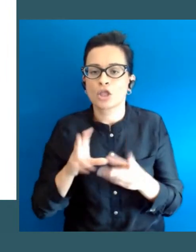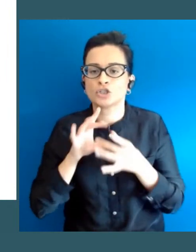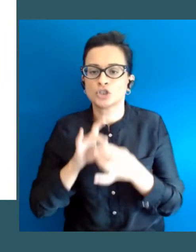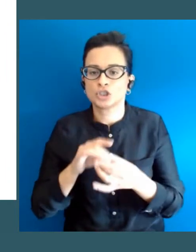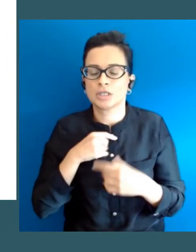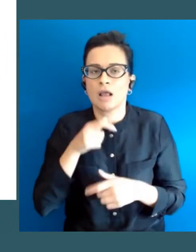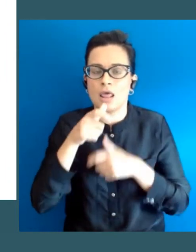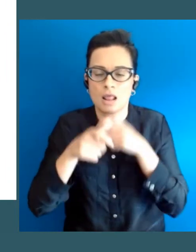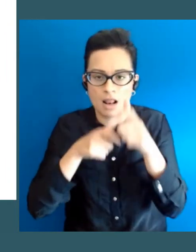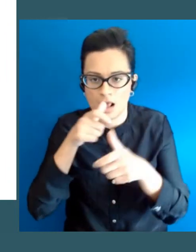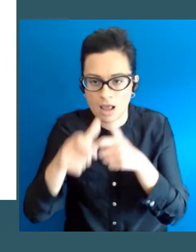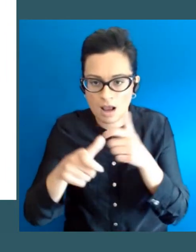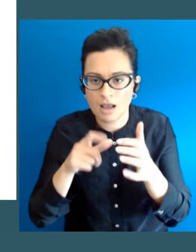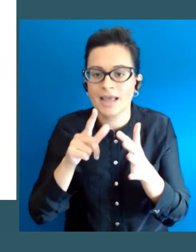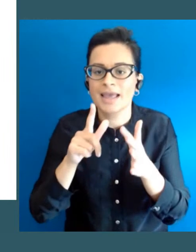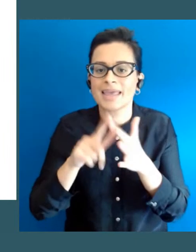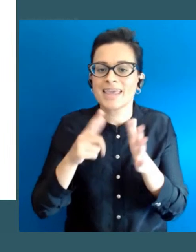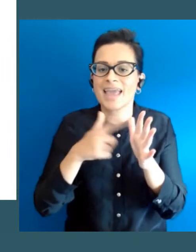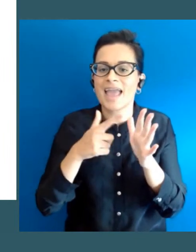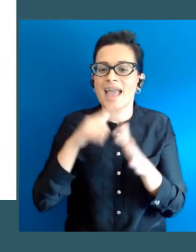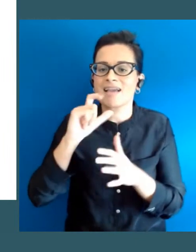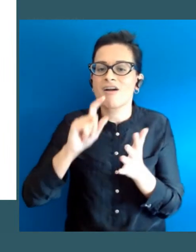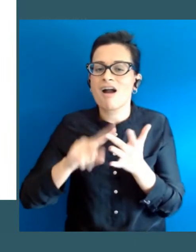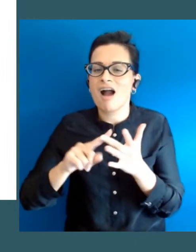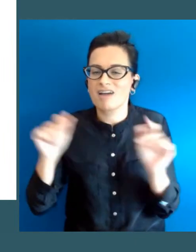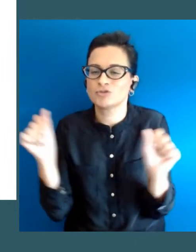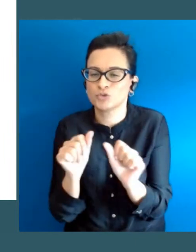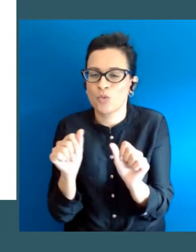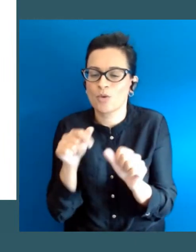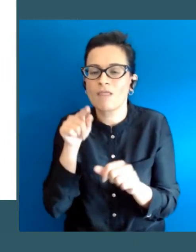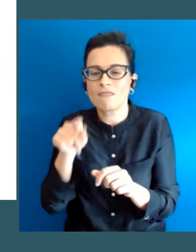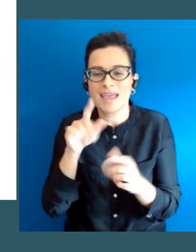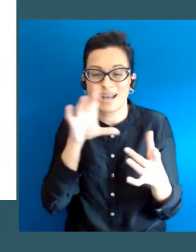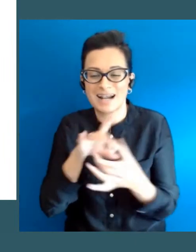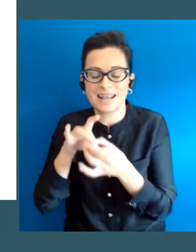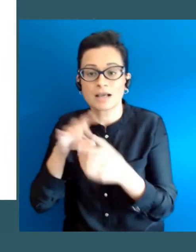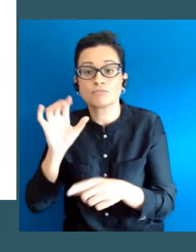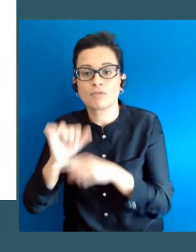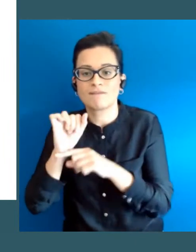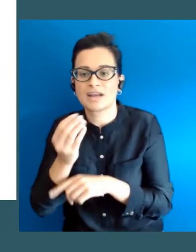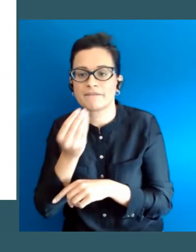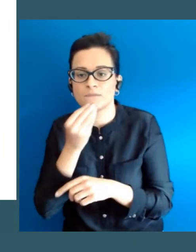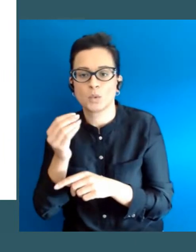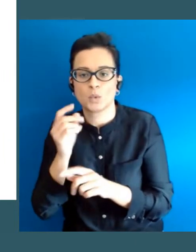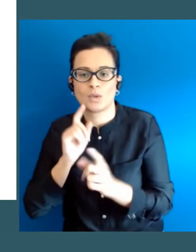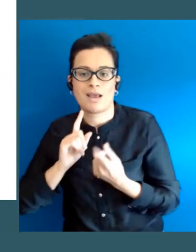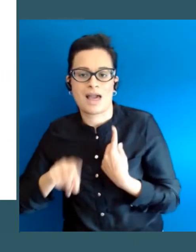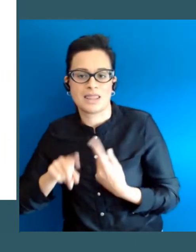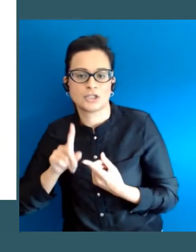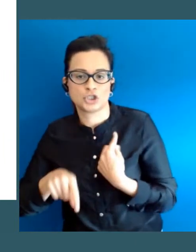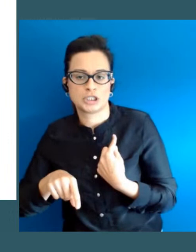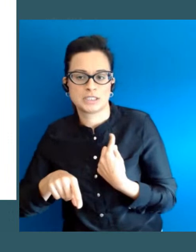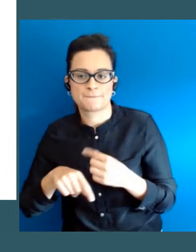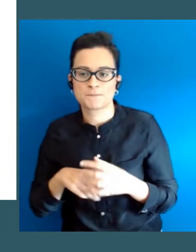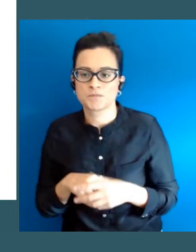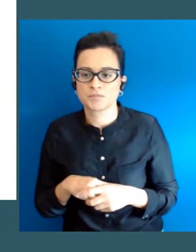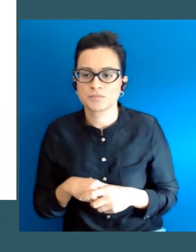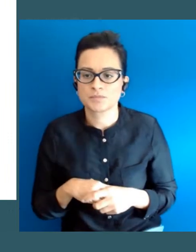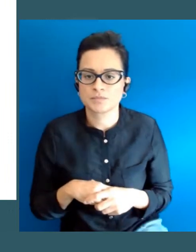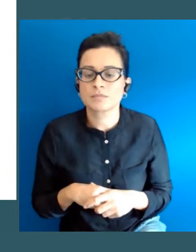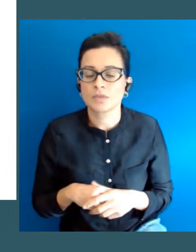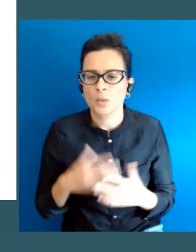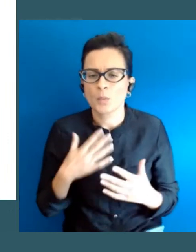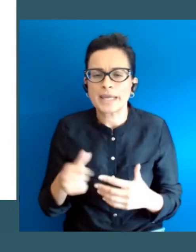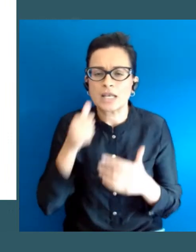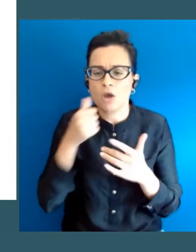for short, and these guidelines were on preventing food allergy. So we do know from all the research that